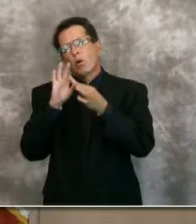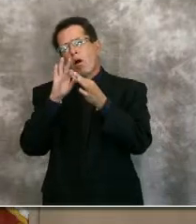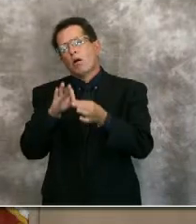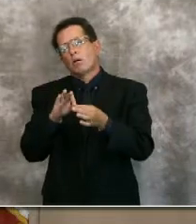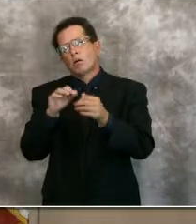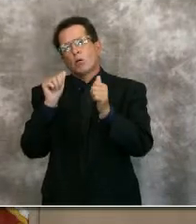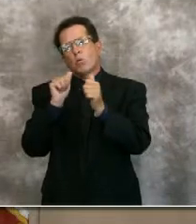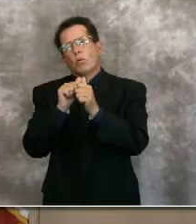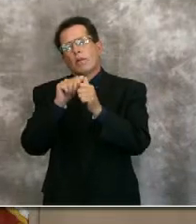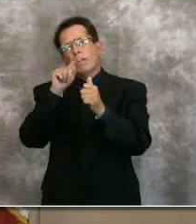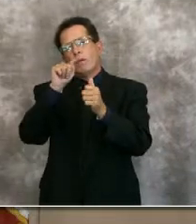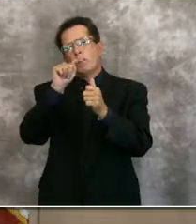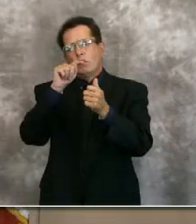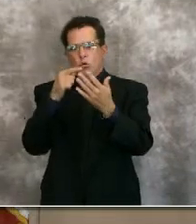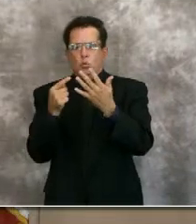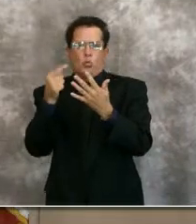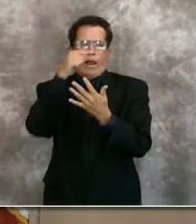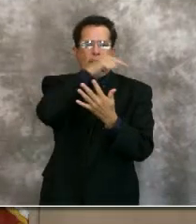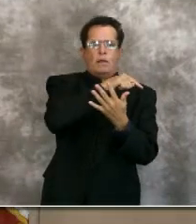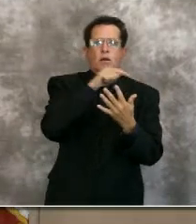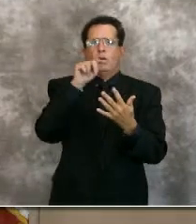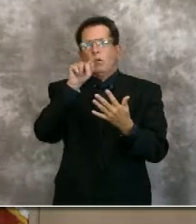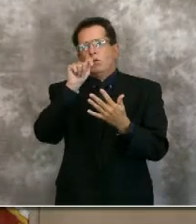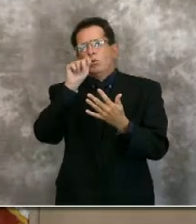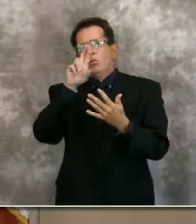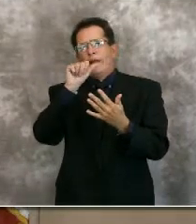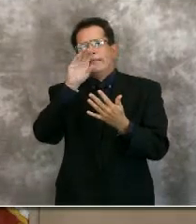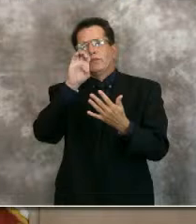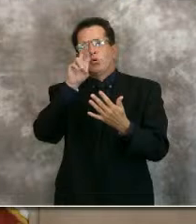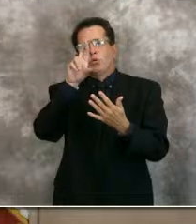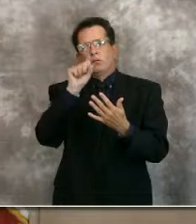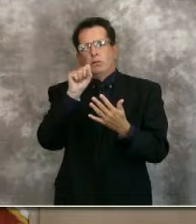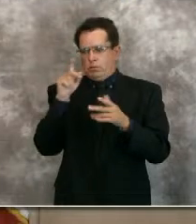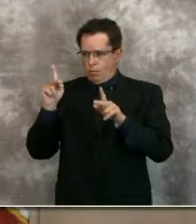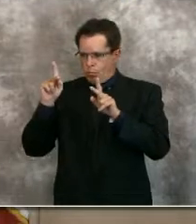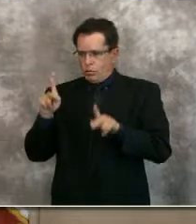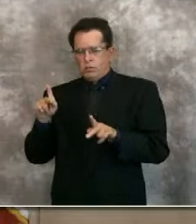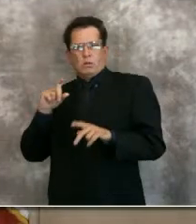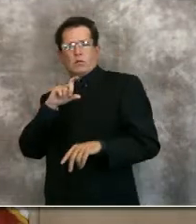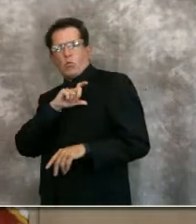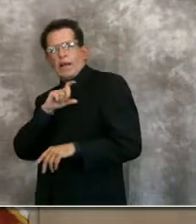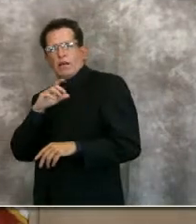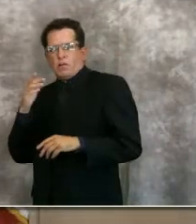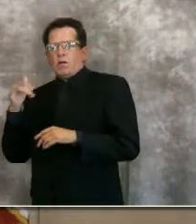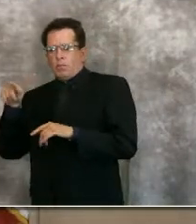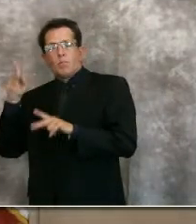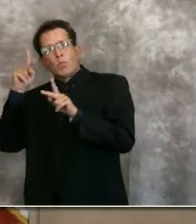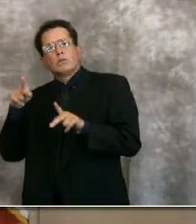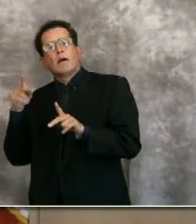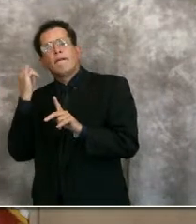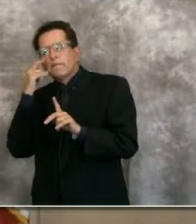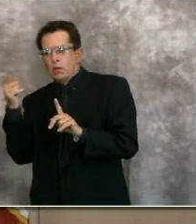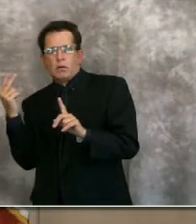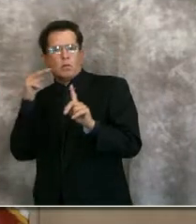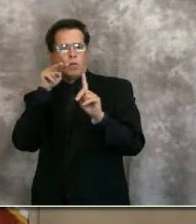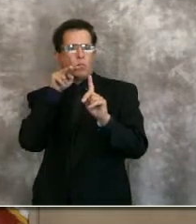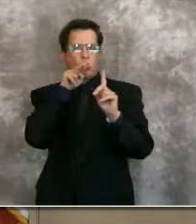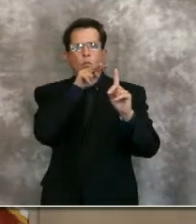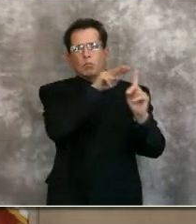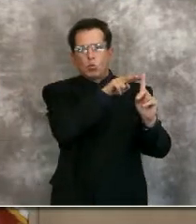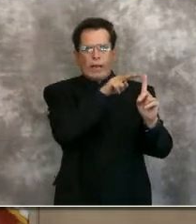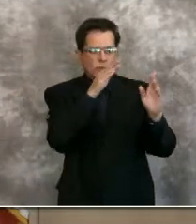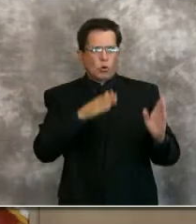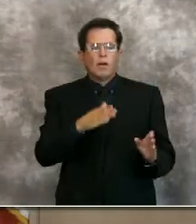the tracers and the job that they do, and what happens if they come into somebody who is less than cooperative. And I'm going to ask